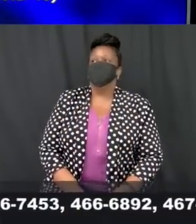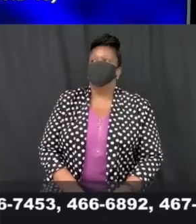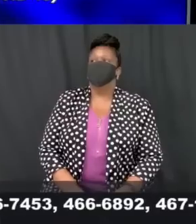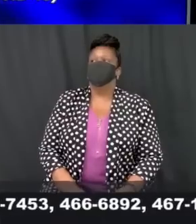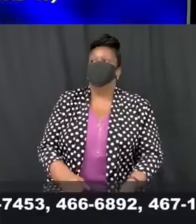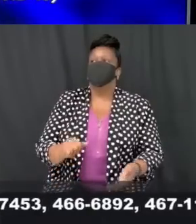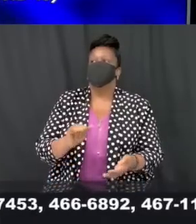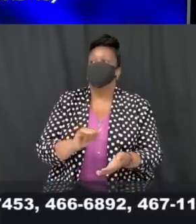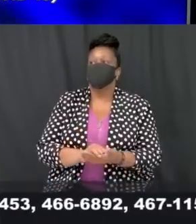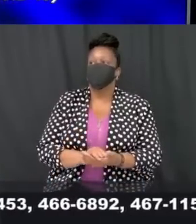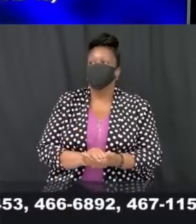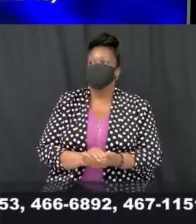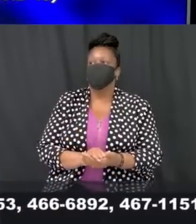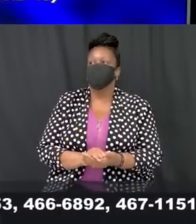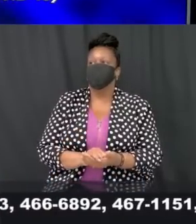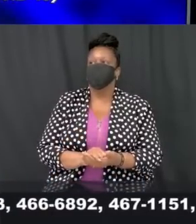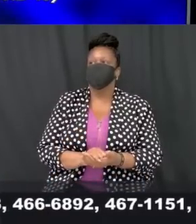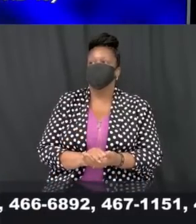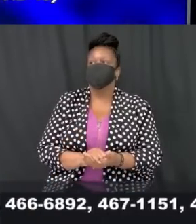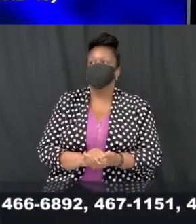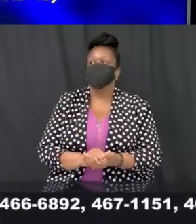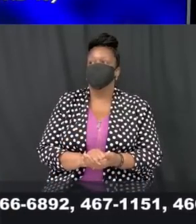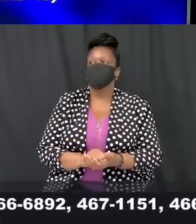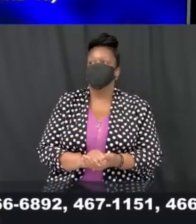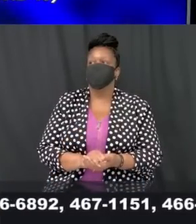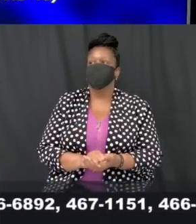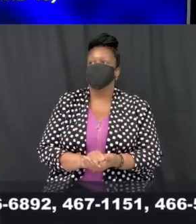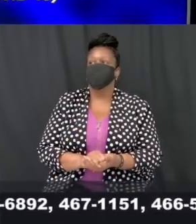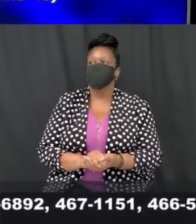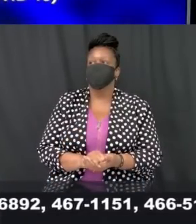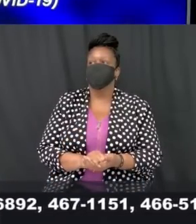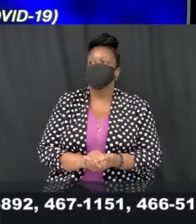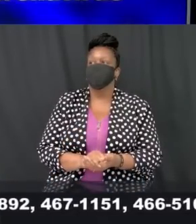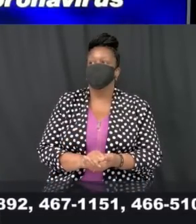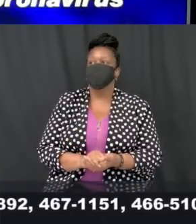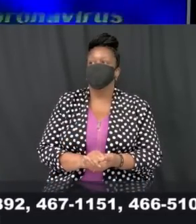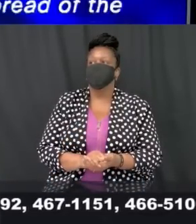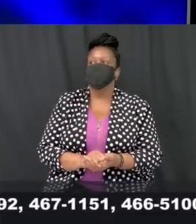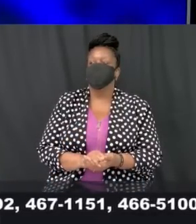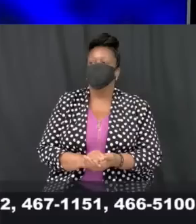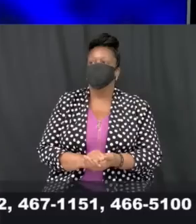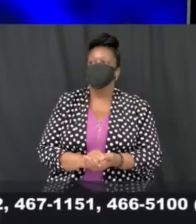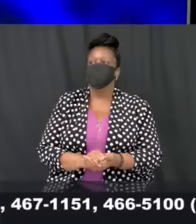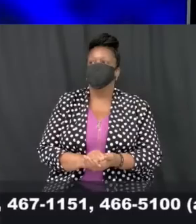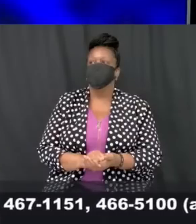cabinet for the area known as the party mall at the stadium